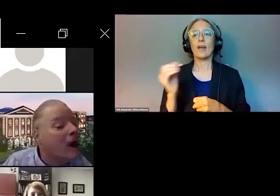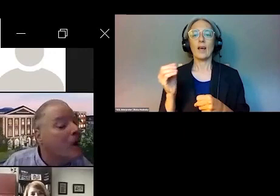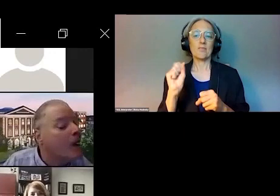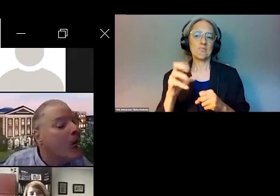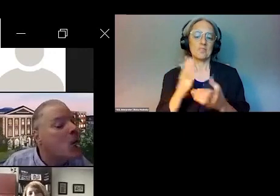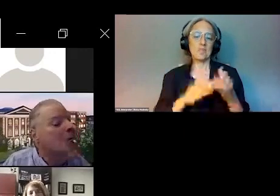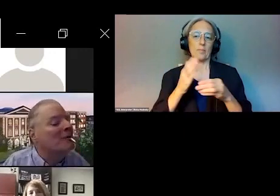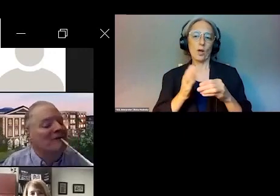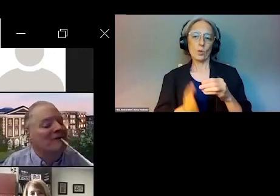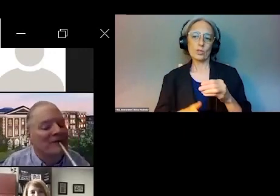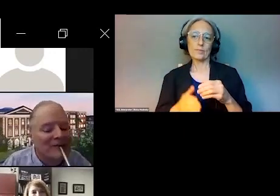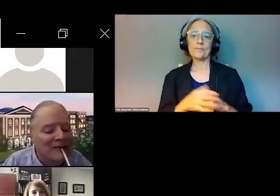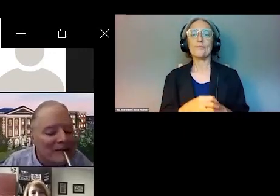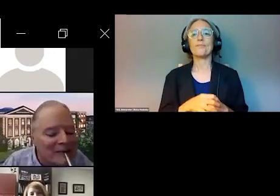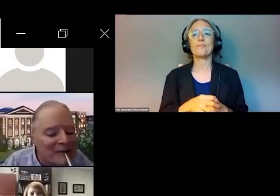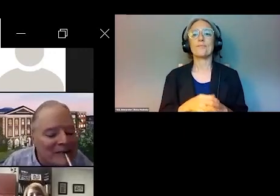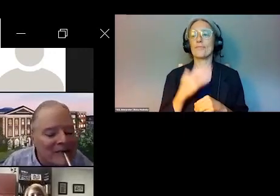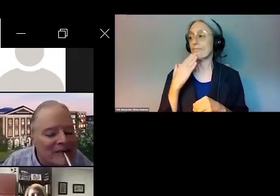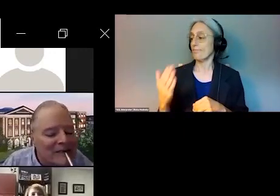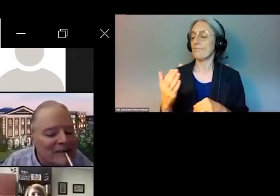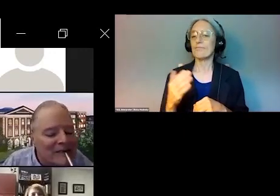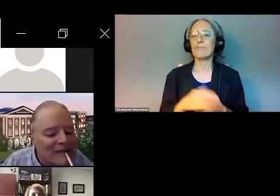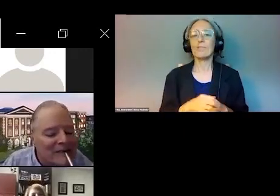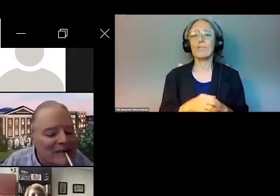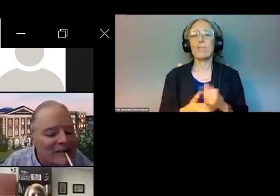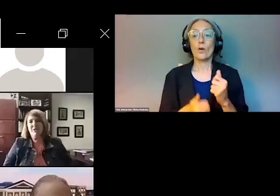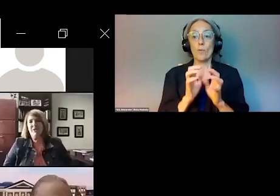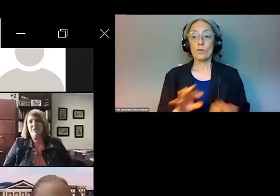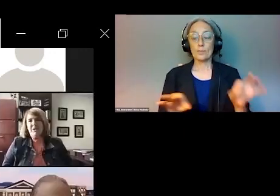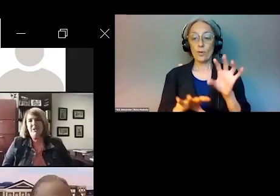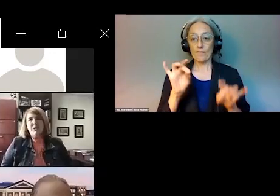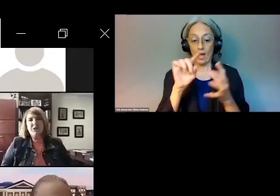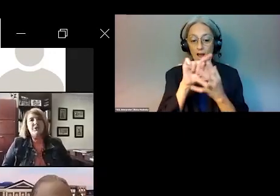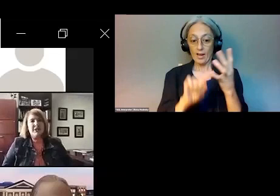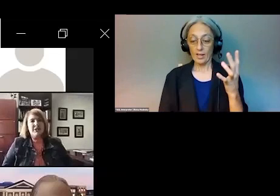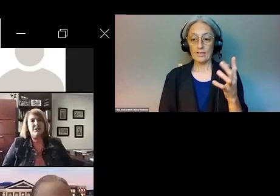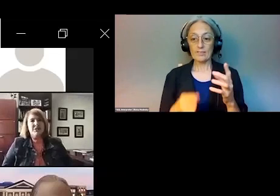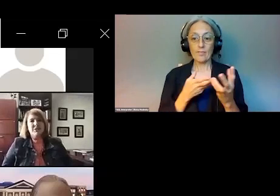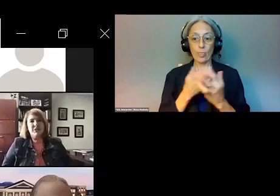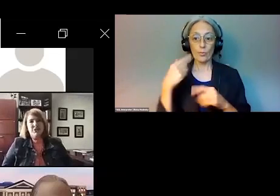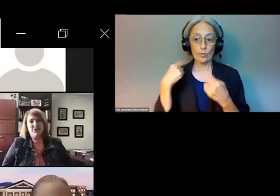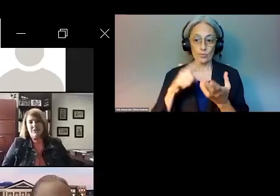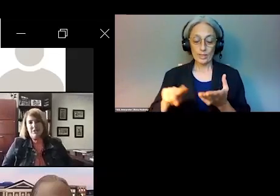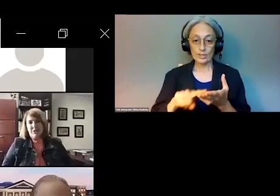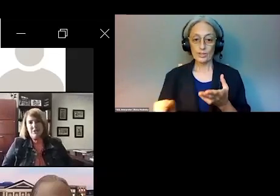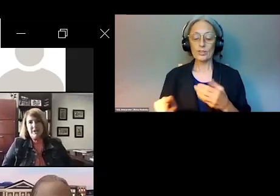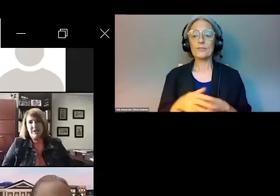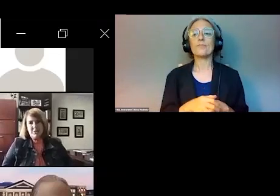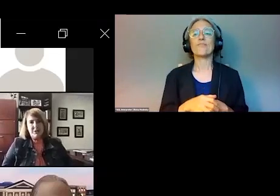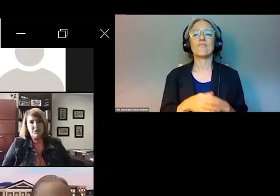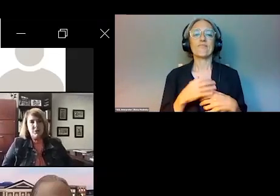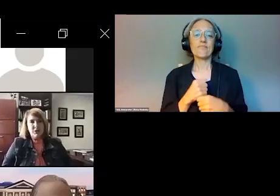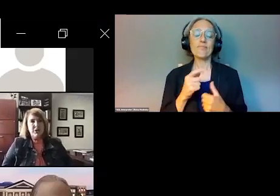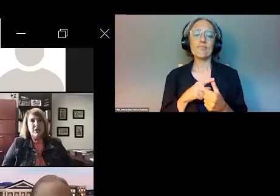you. Thank you. So just to summarize some of the key findings from this research, when we look at the individual factors that affect social isolation